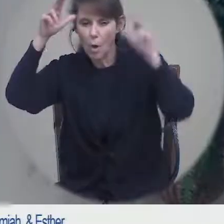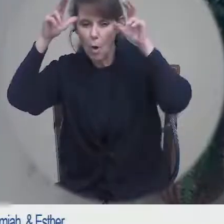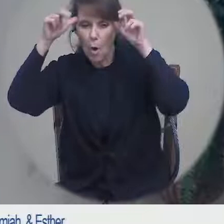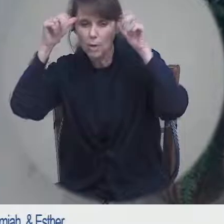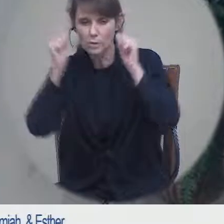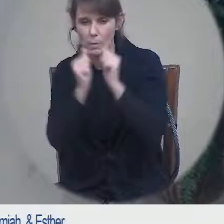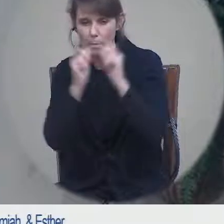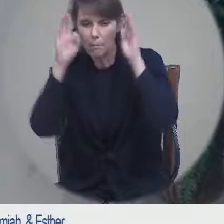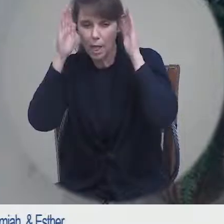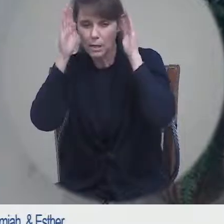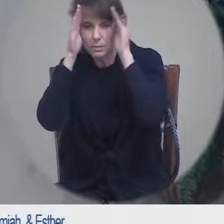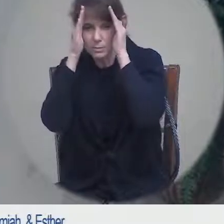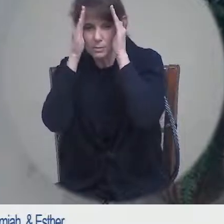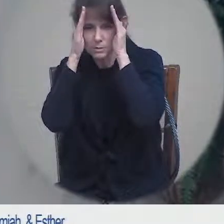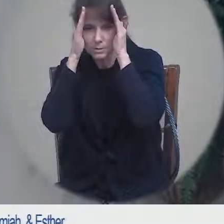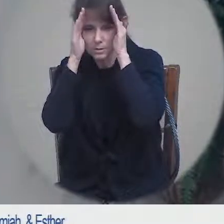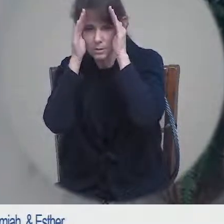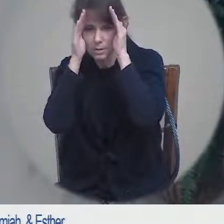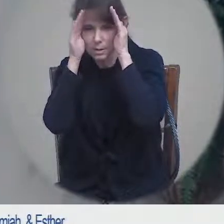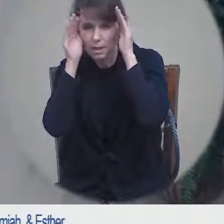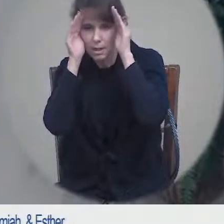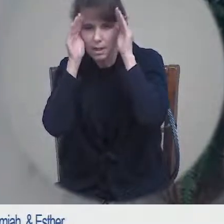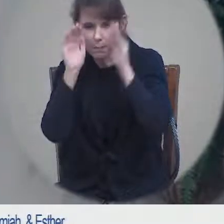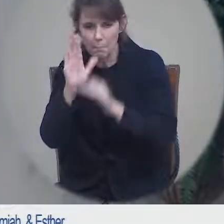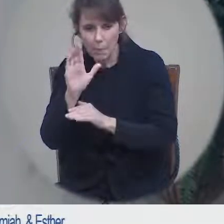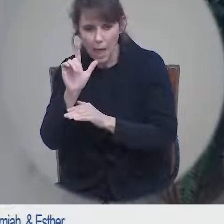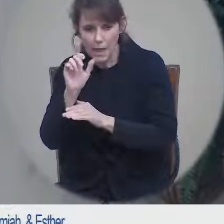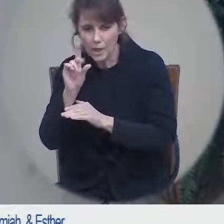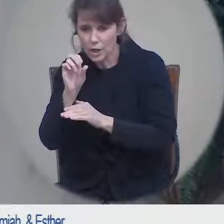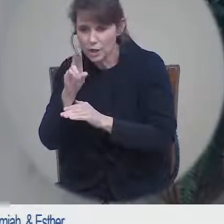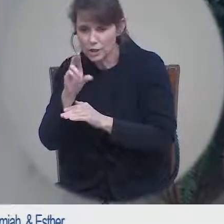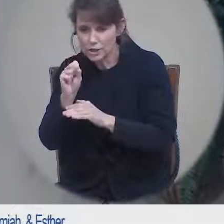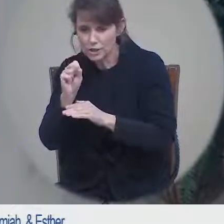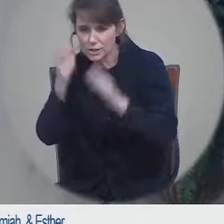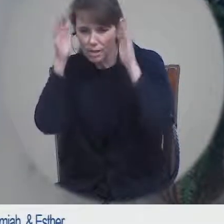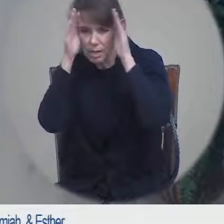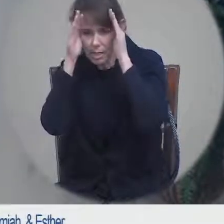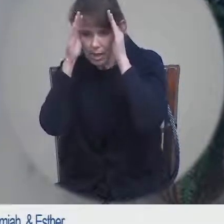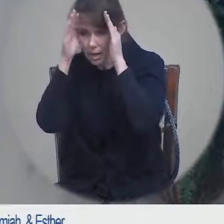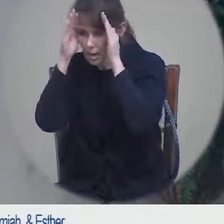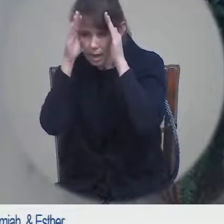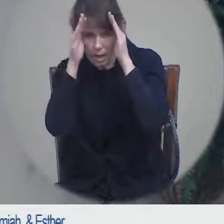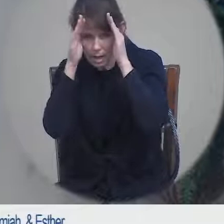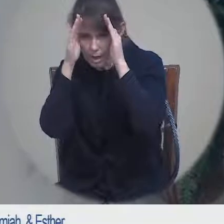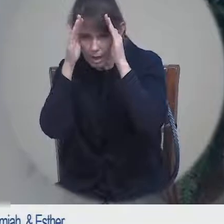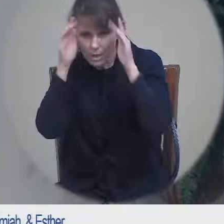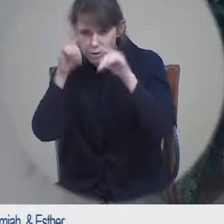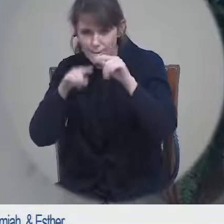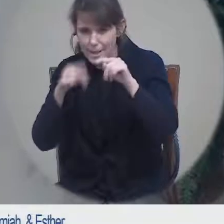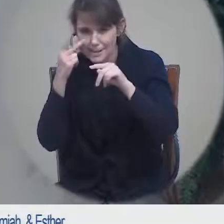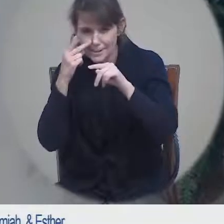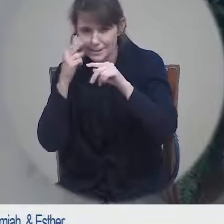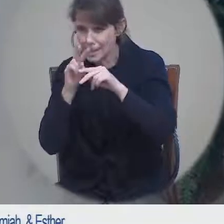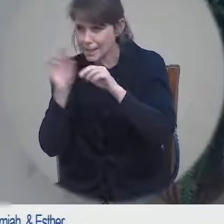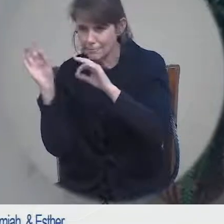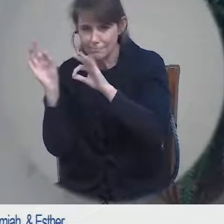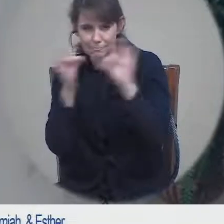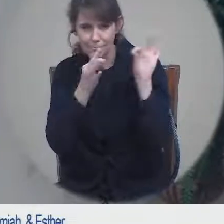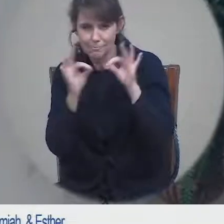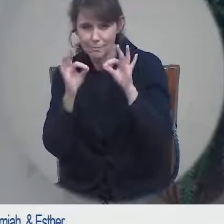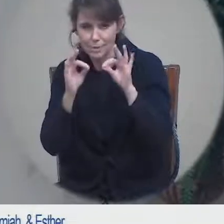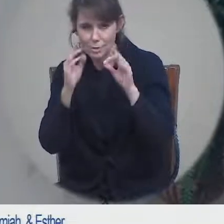do that. When Haman first talked about this in chapter 5, all he could think about was the downfall of